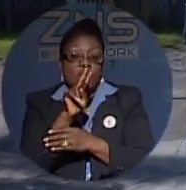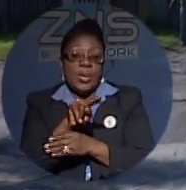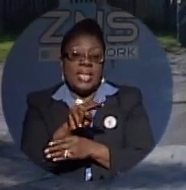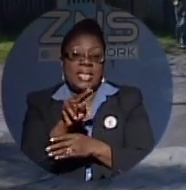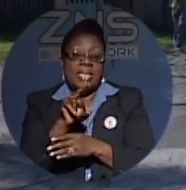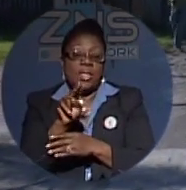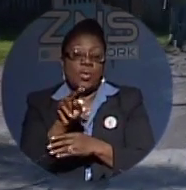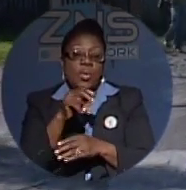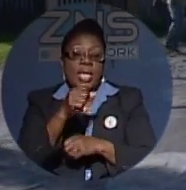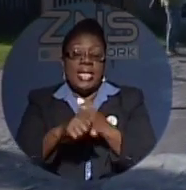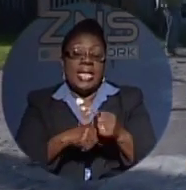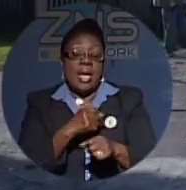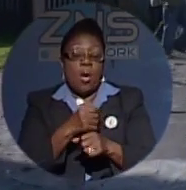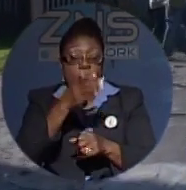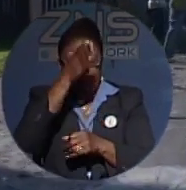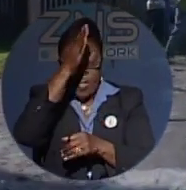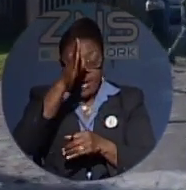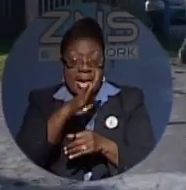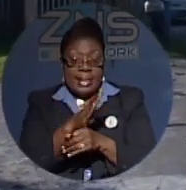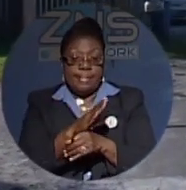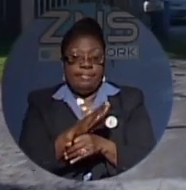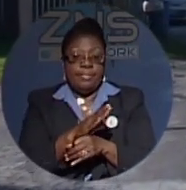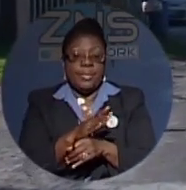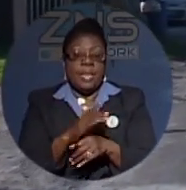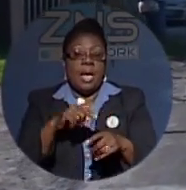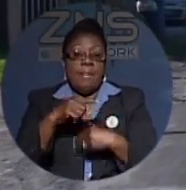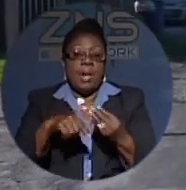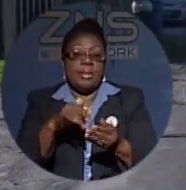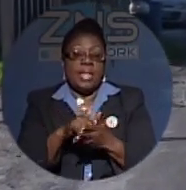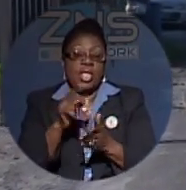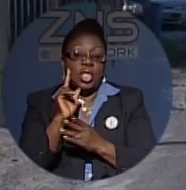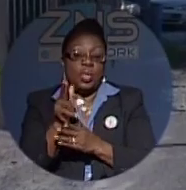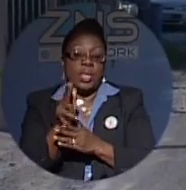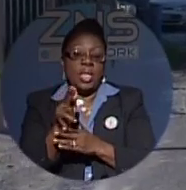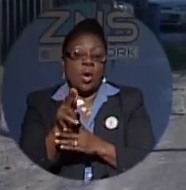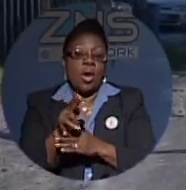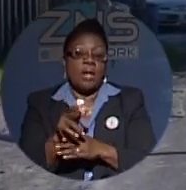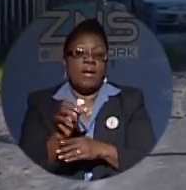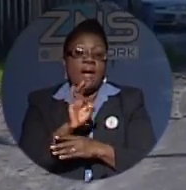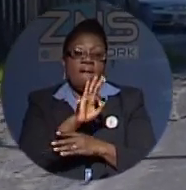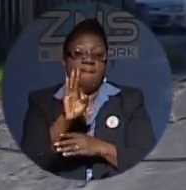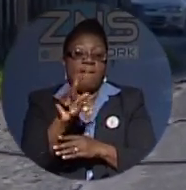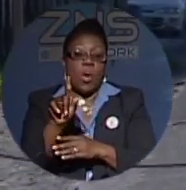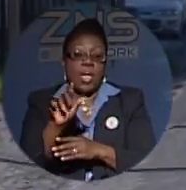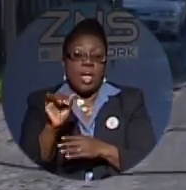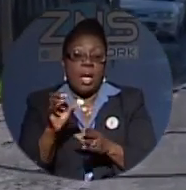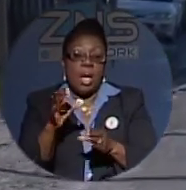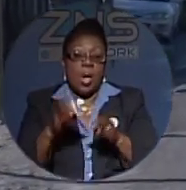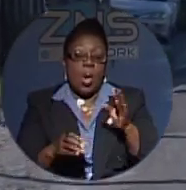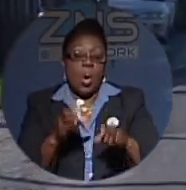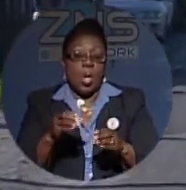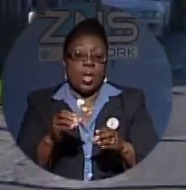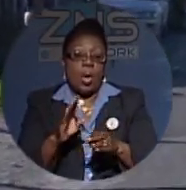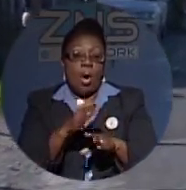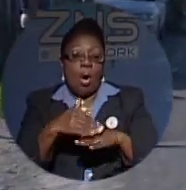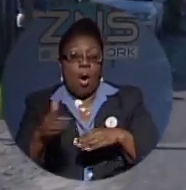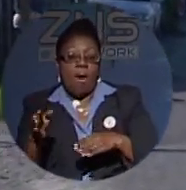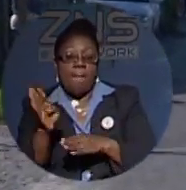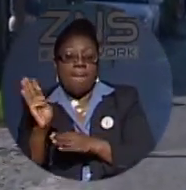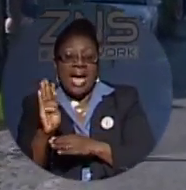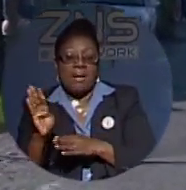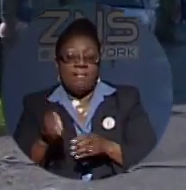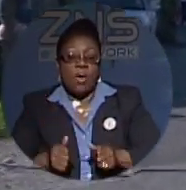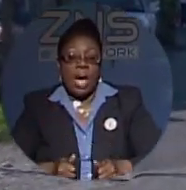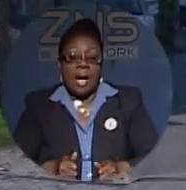of Market Street, for information on that shooting incident on Florida Court of Balfour Avenue. Police confirmed that two men, ages 15